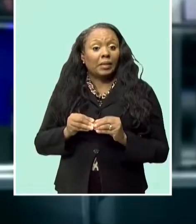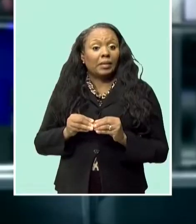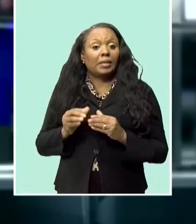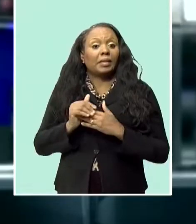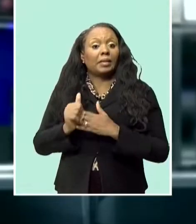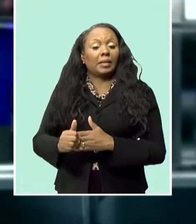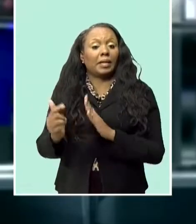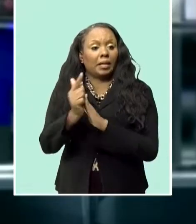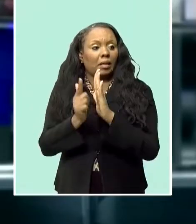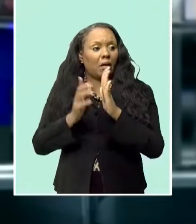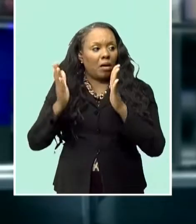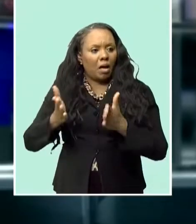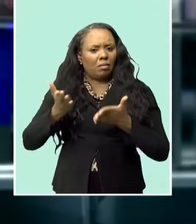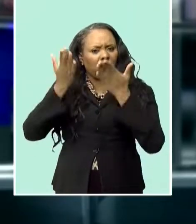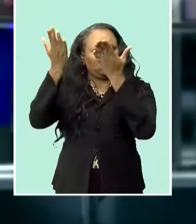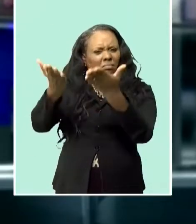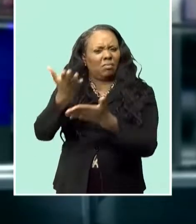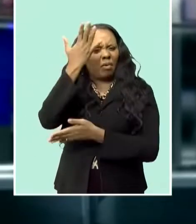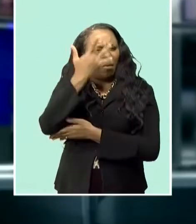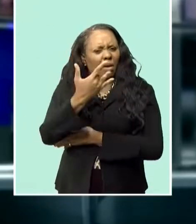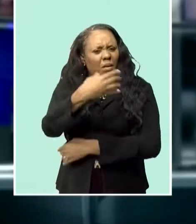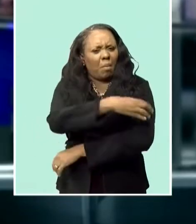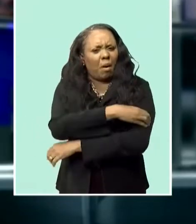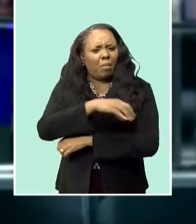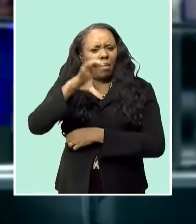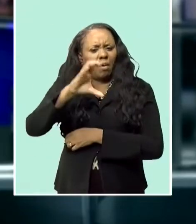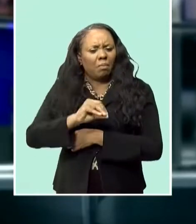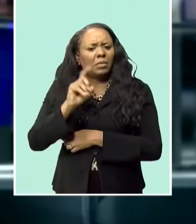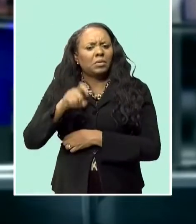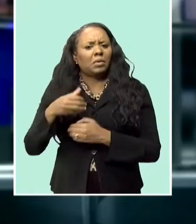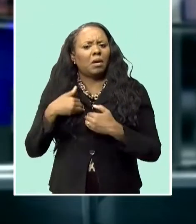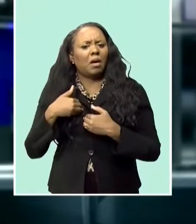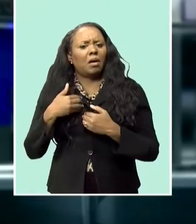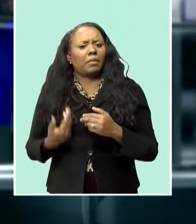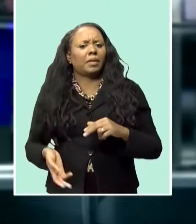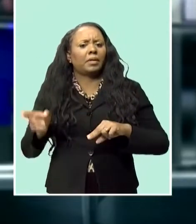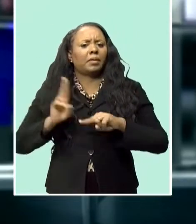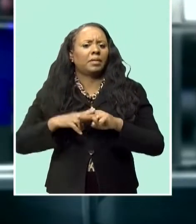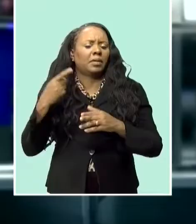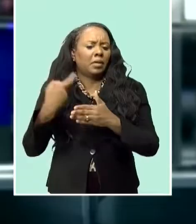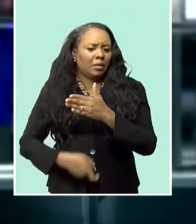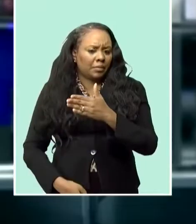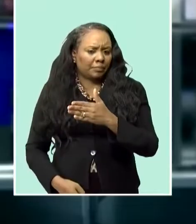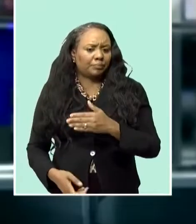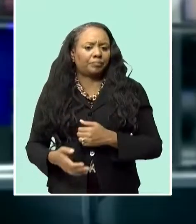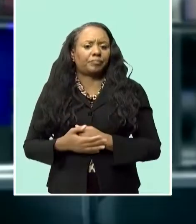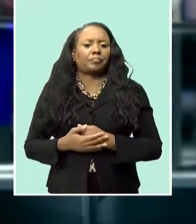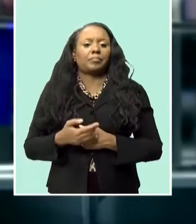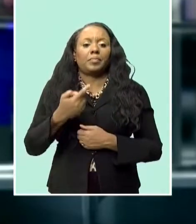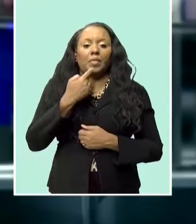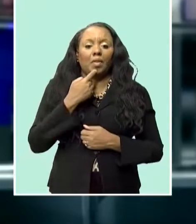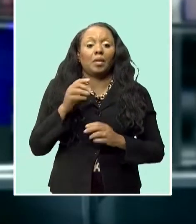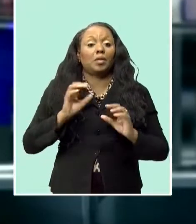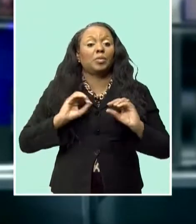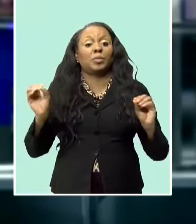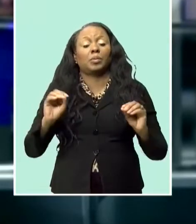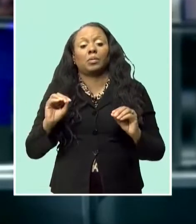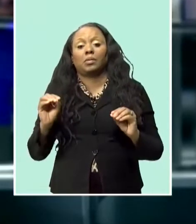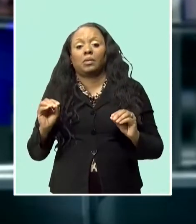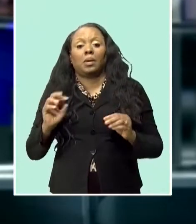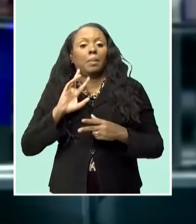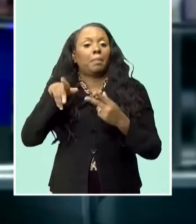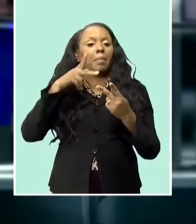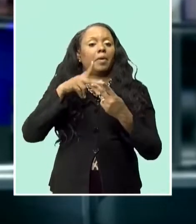laid out the case for why the power company should be given an increase in rates at this time, acknowledging there is no ideal time to